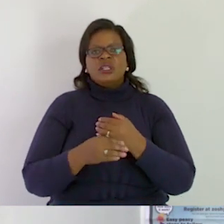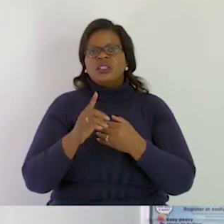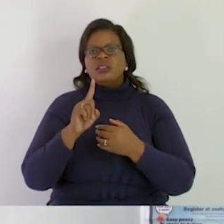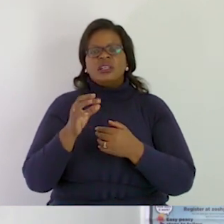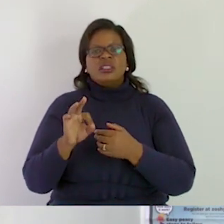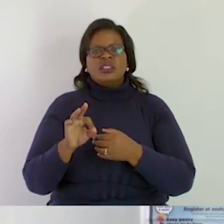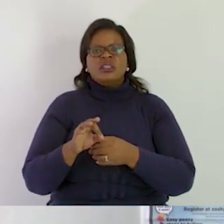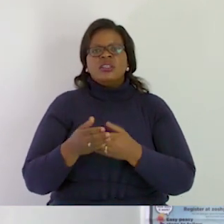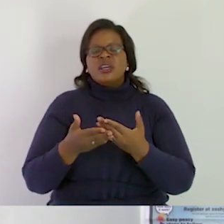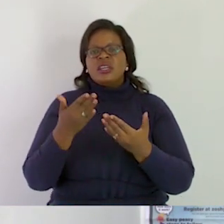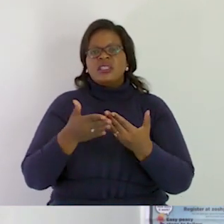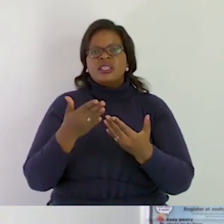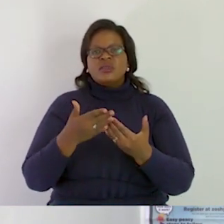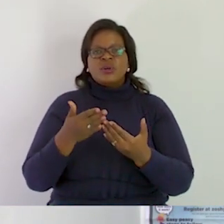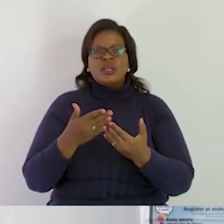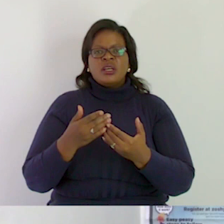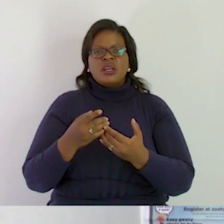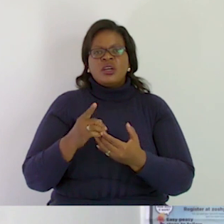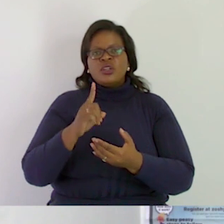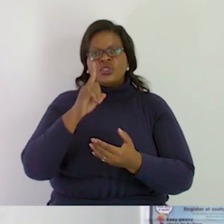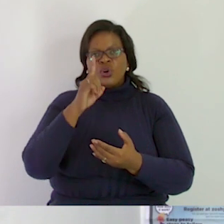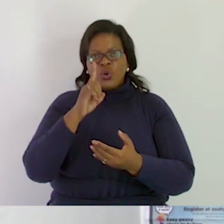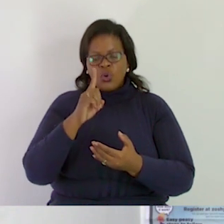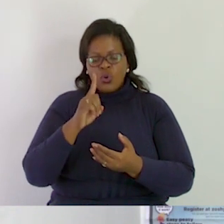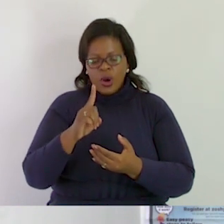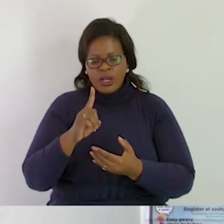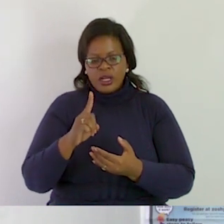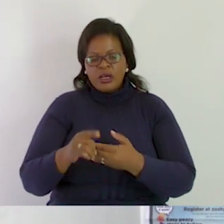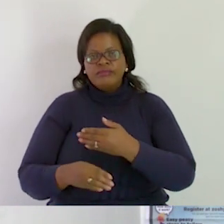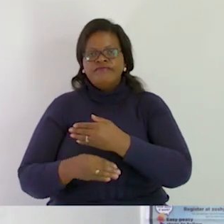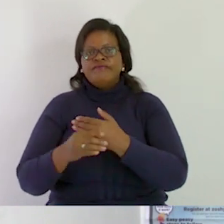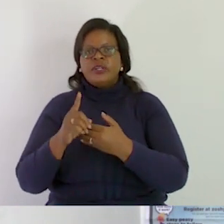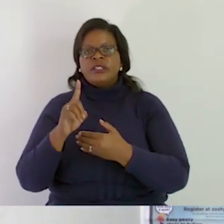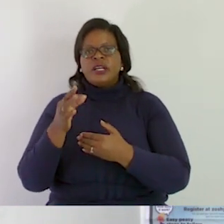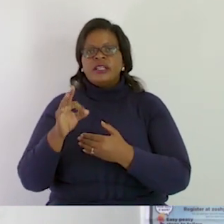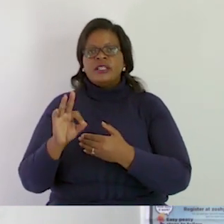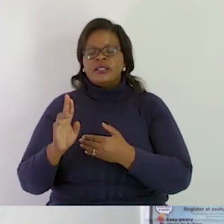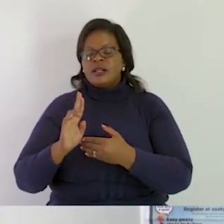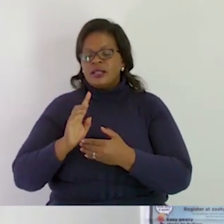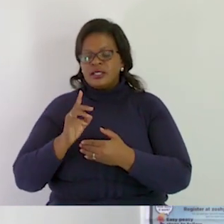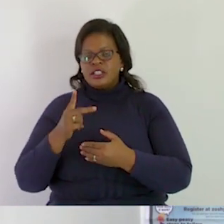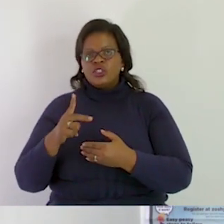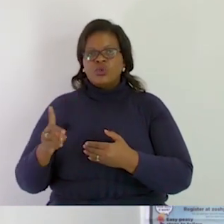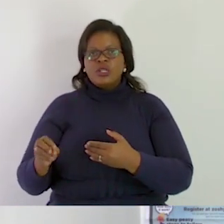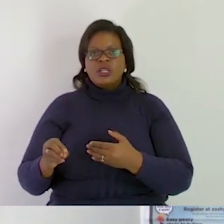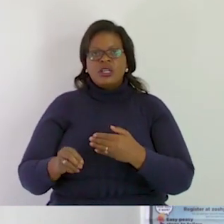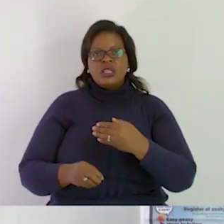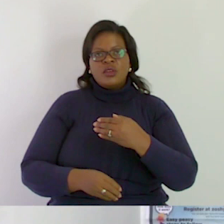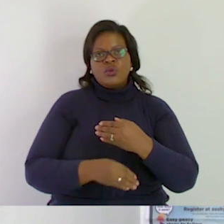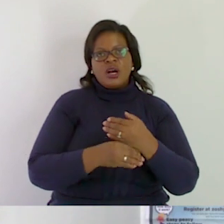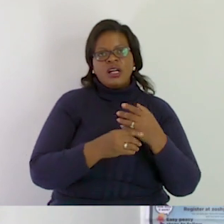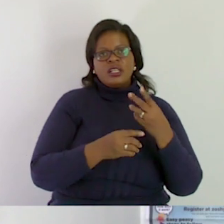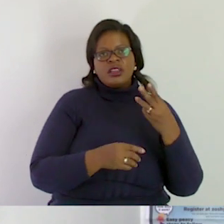it? I say 1 plus 19 will give me 20. I bring down the 3, and now you